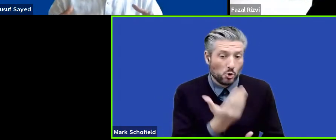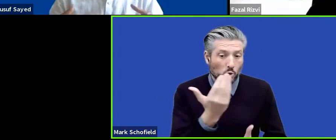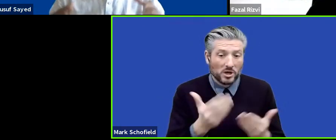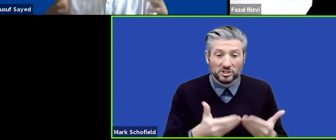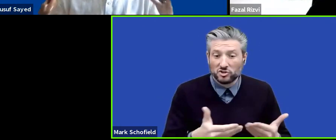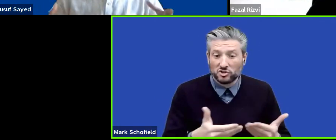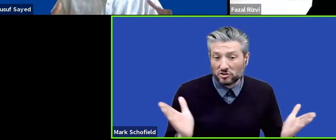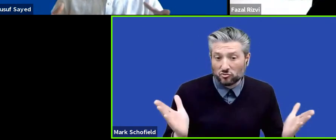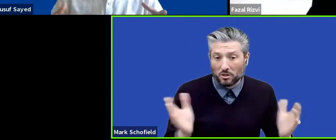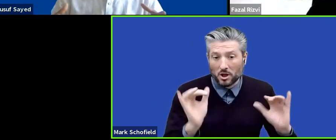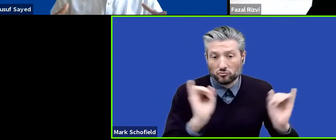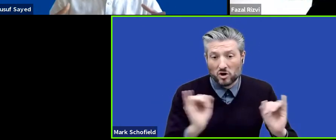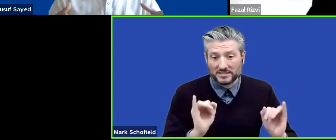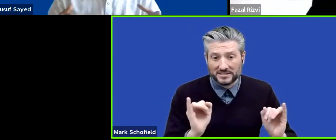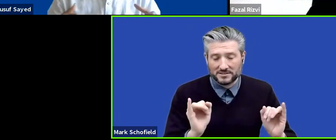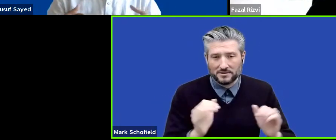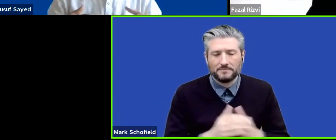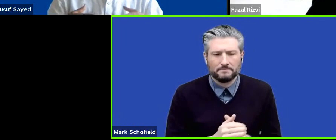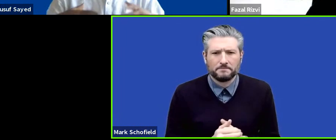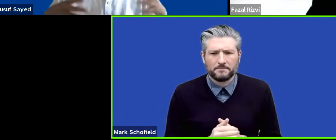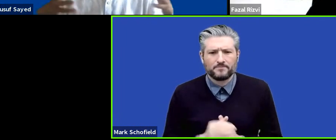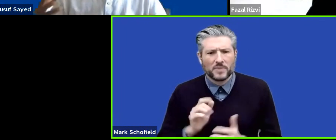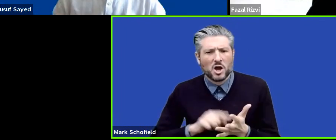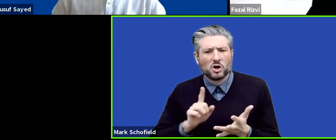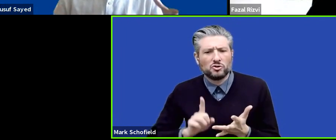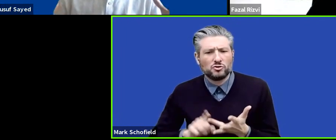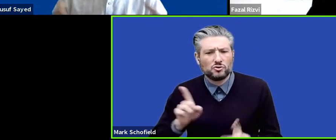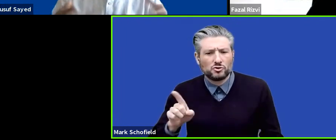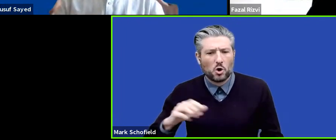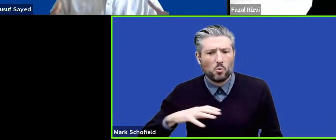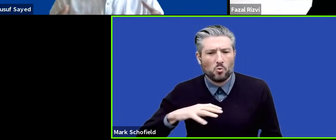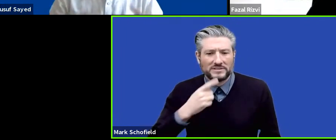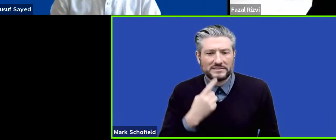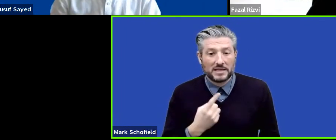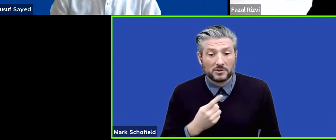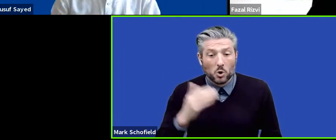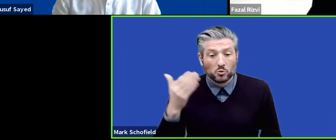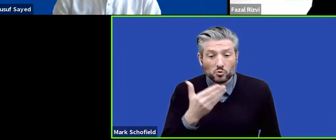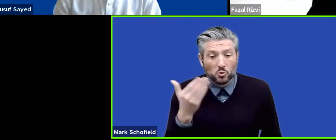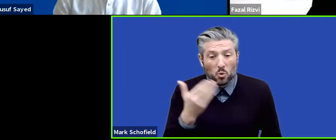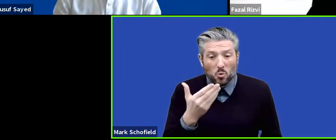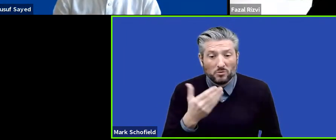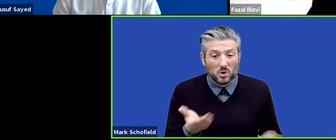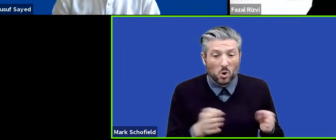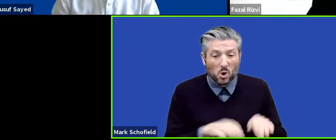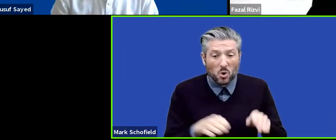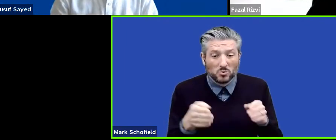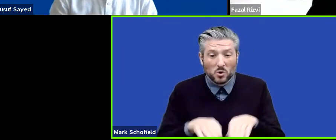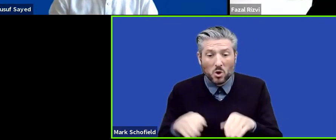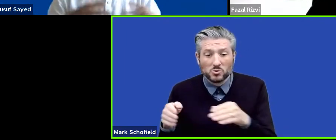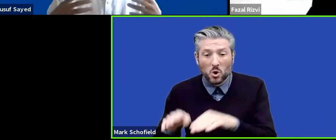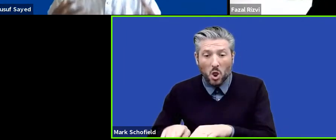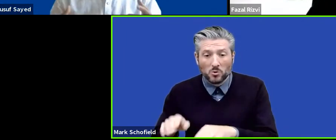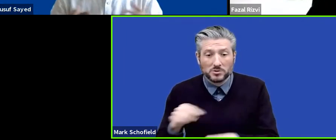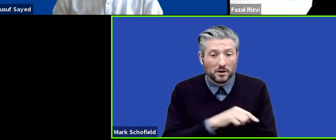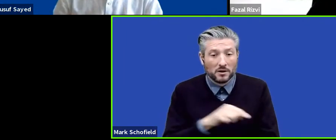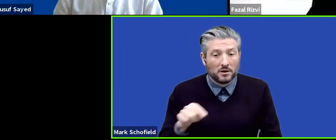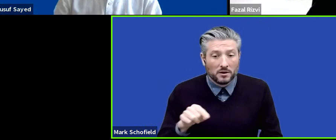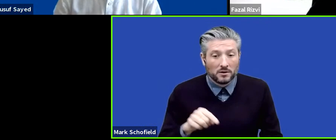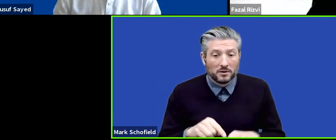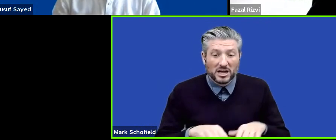Joe mentioned, most of the schools have been closed and most of the learners have at one point or another